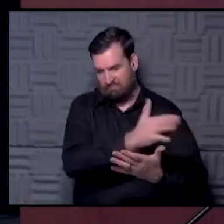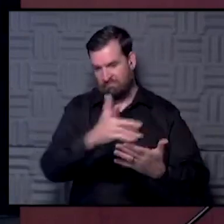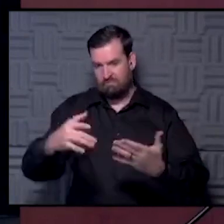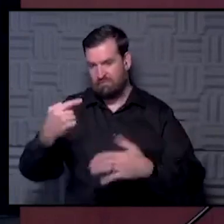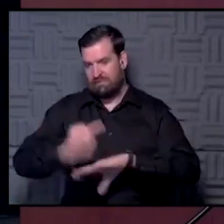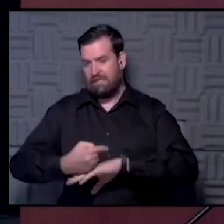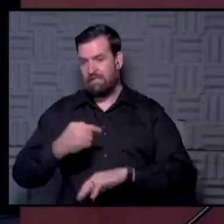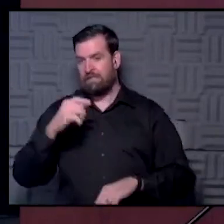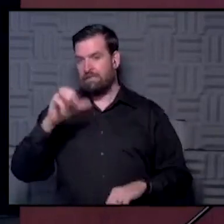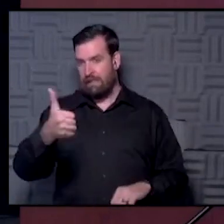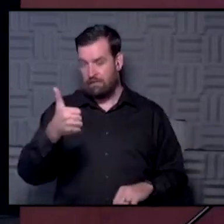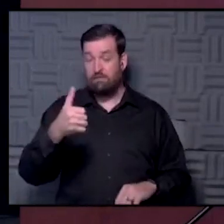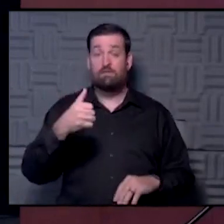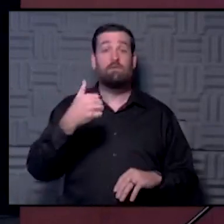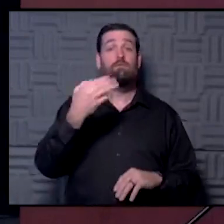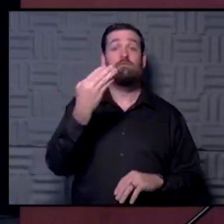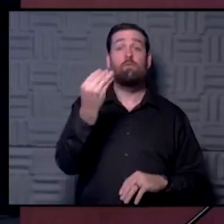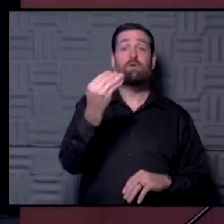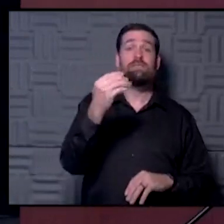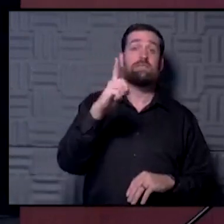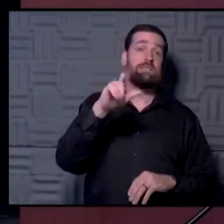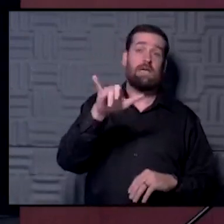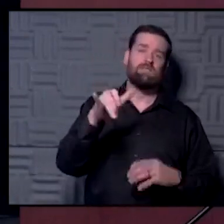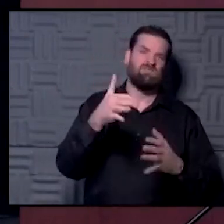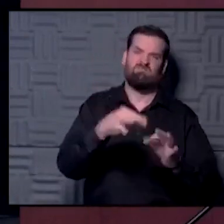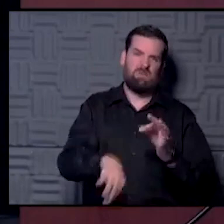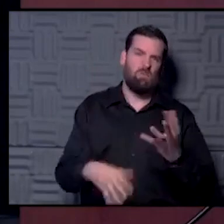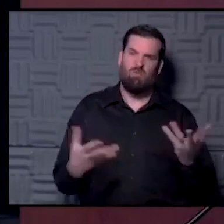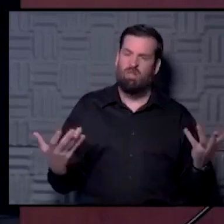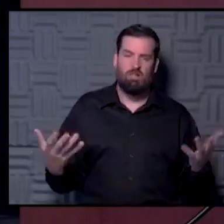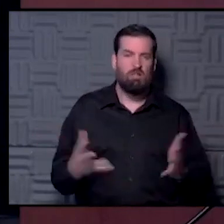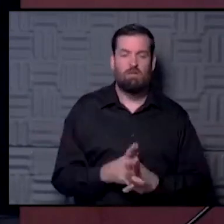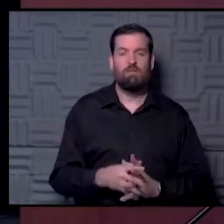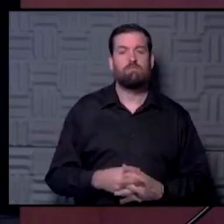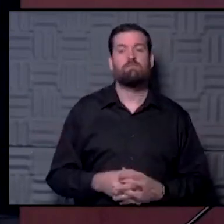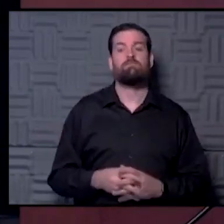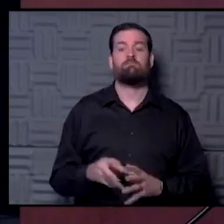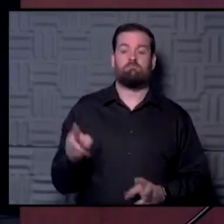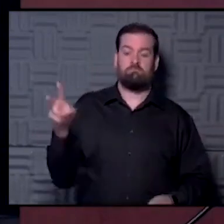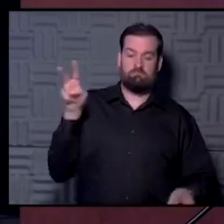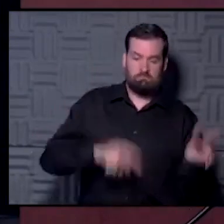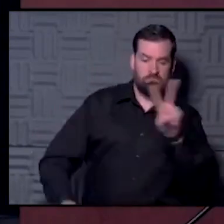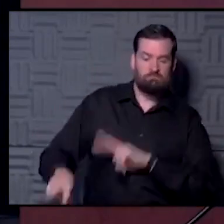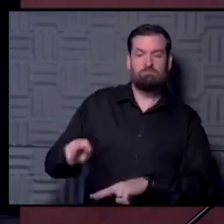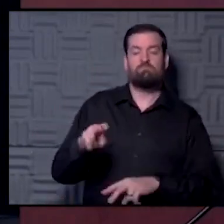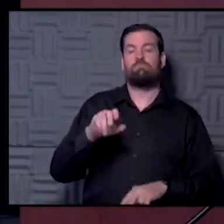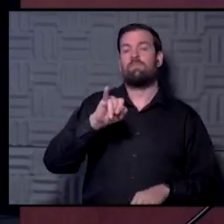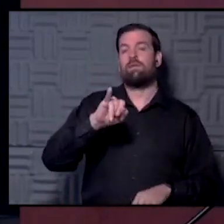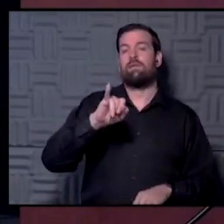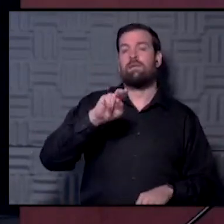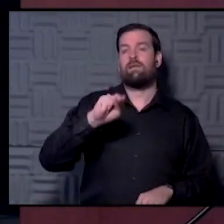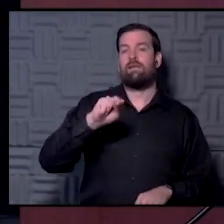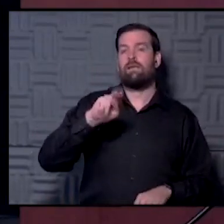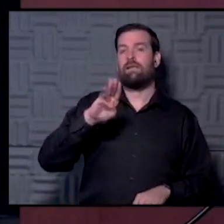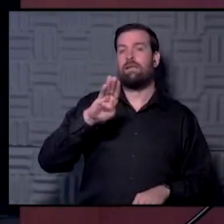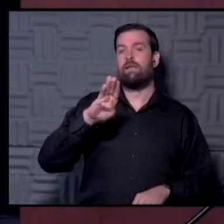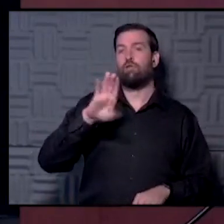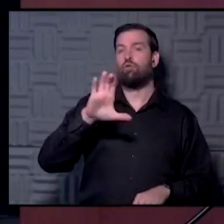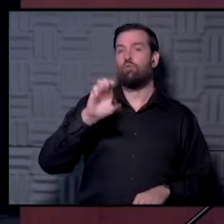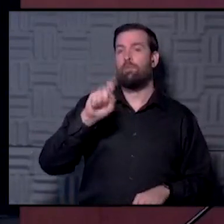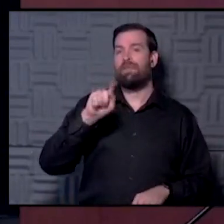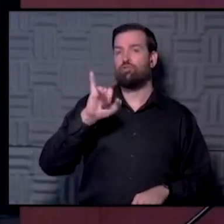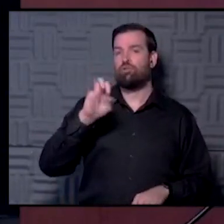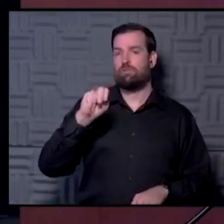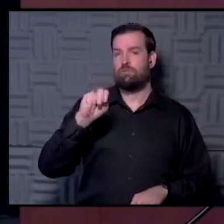The 14-day number, though, is really simple. It's the observed incubation period. So we have plenty of